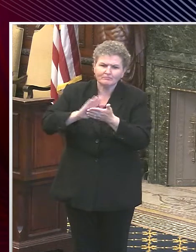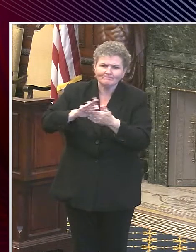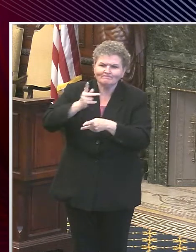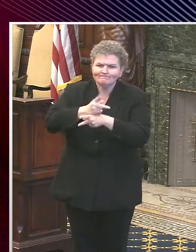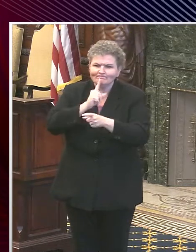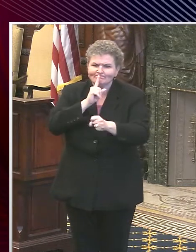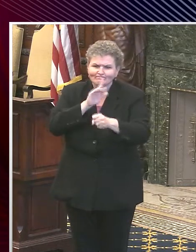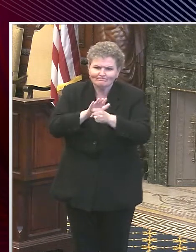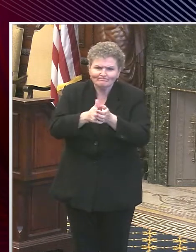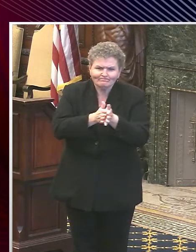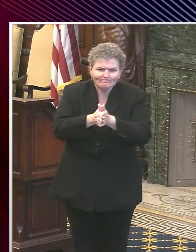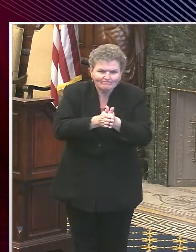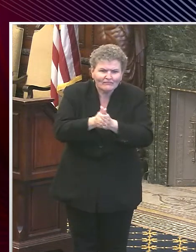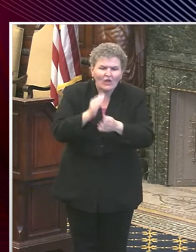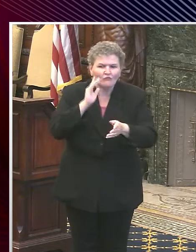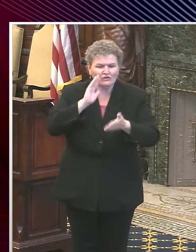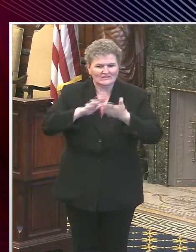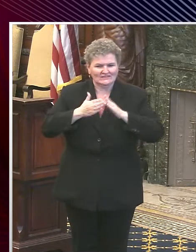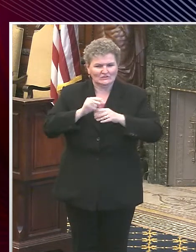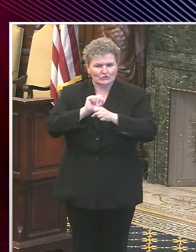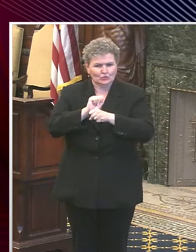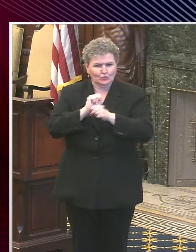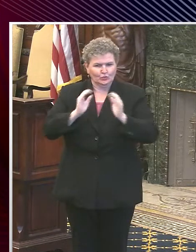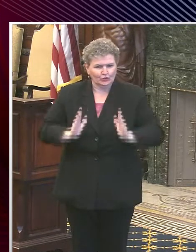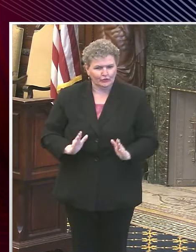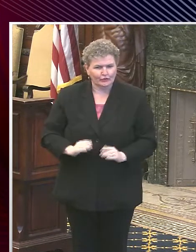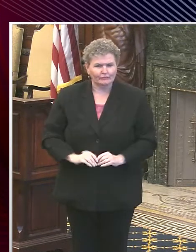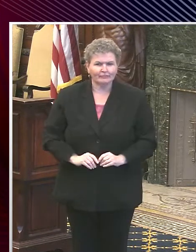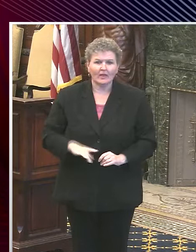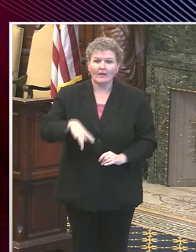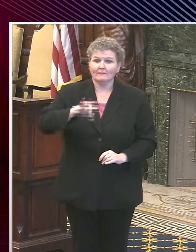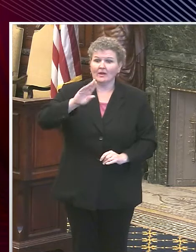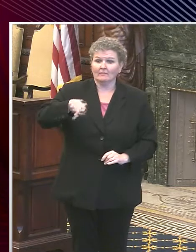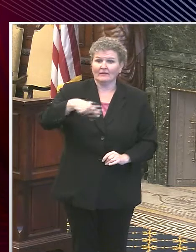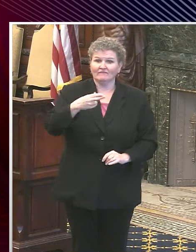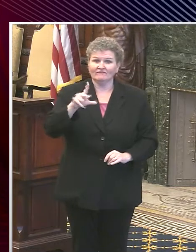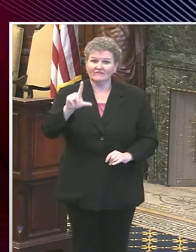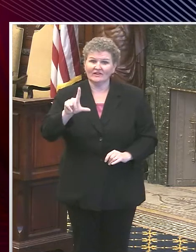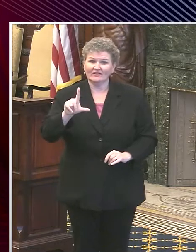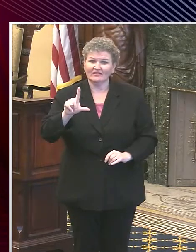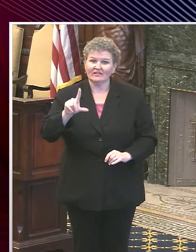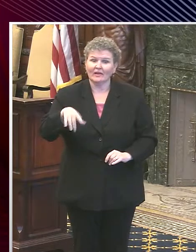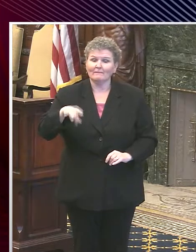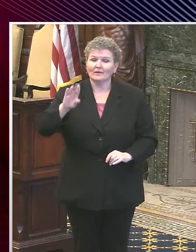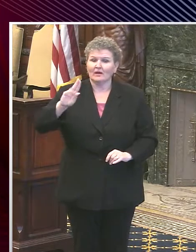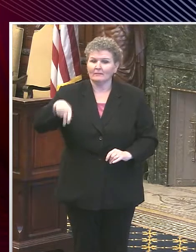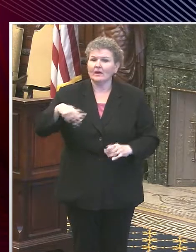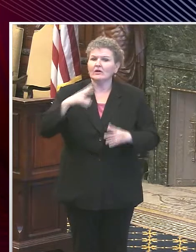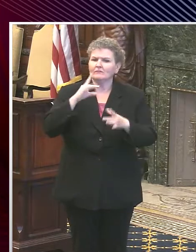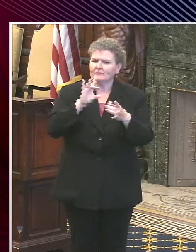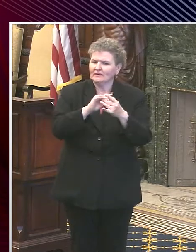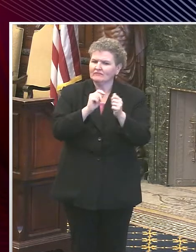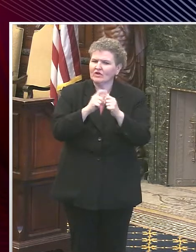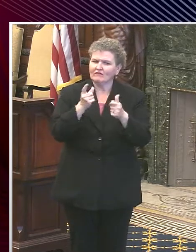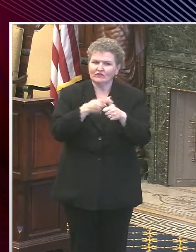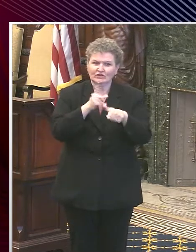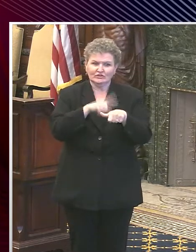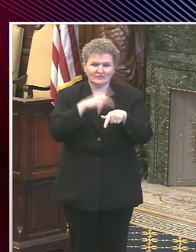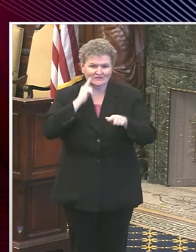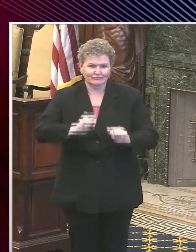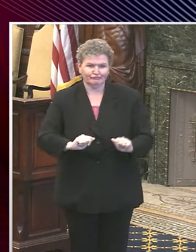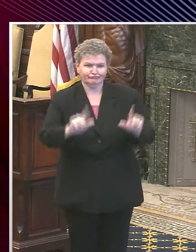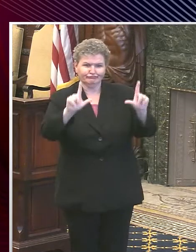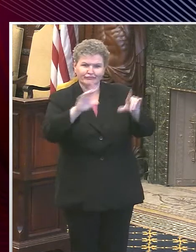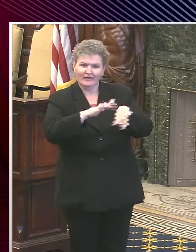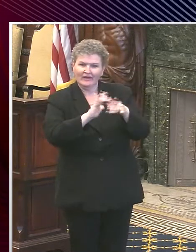in city services. When PickupPHL launches next week, it will be the first time the public will be able to access the status of the collections